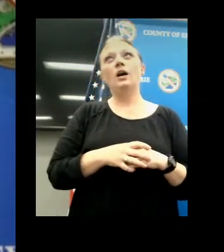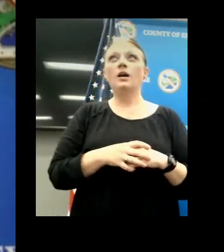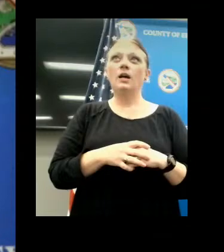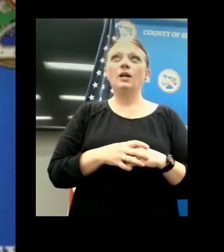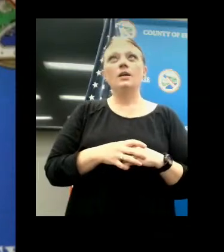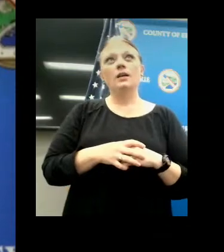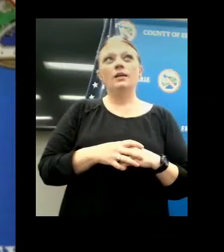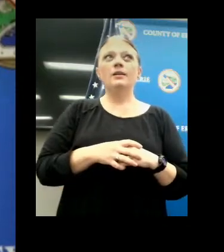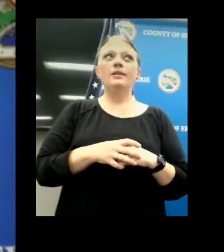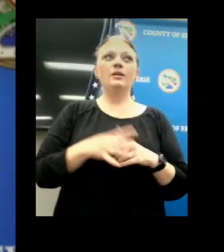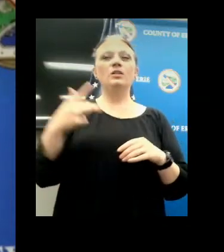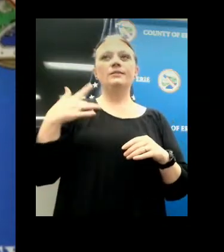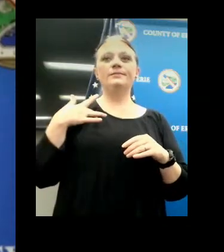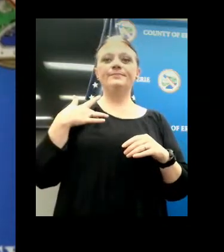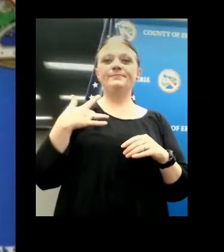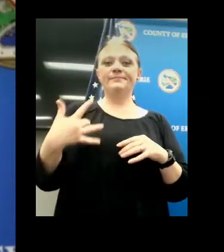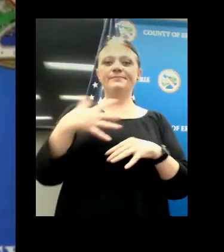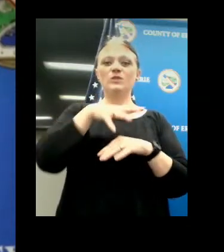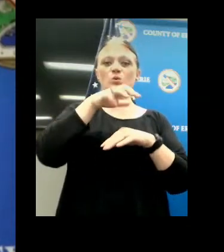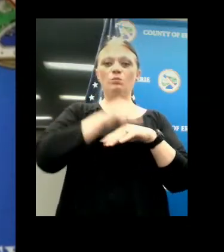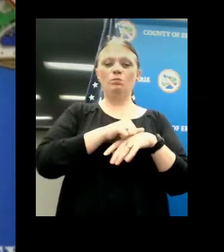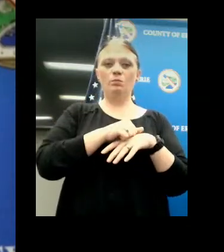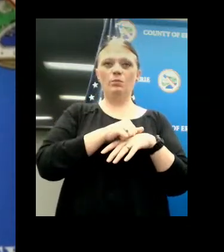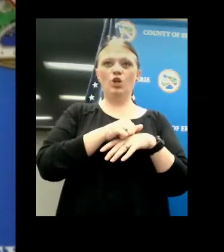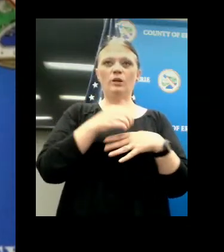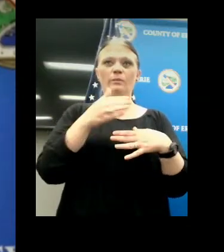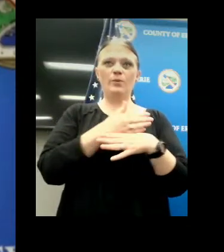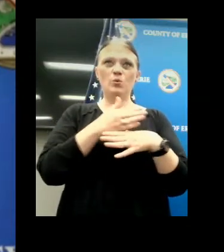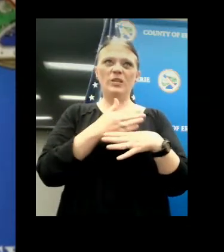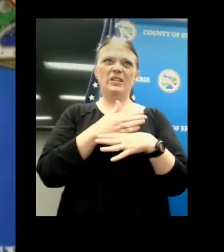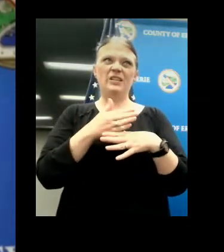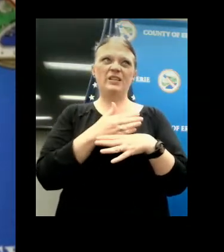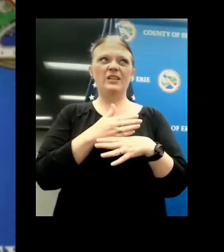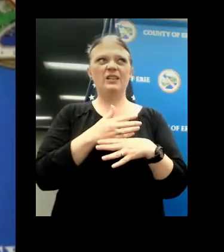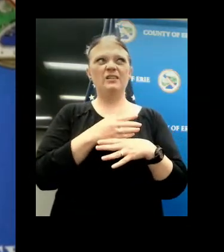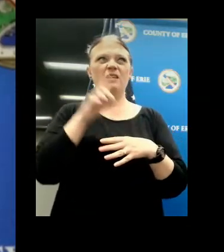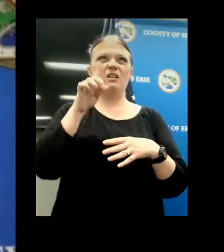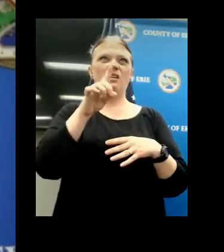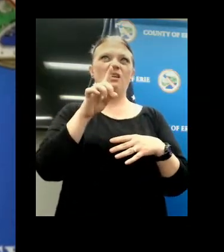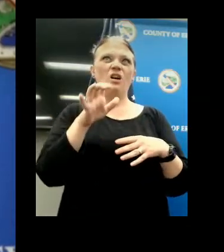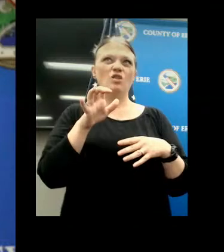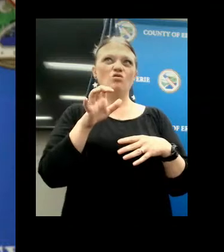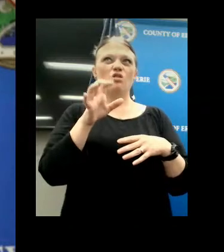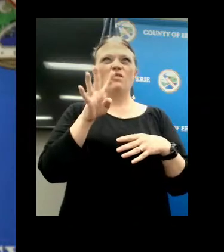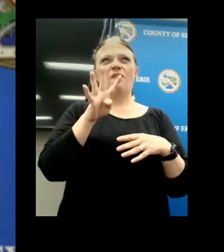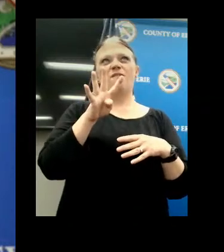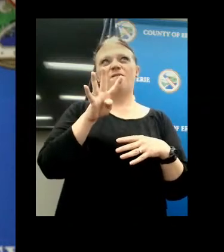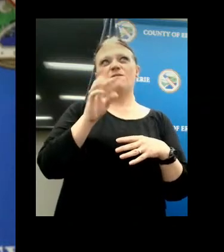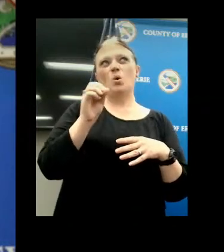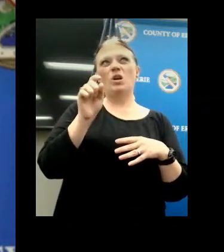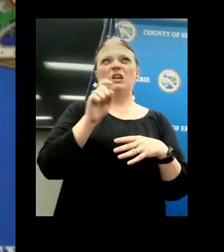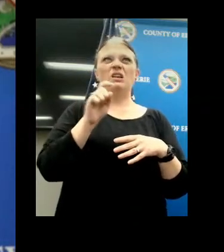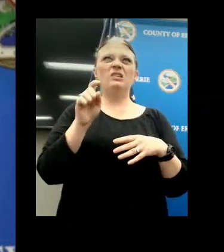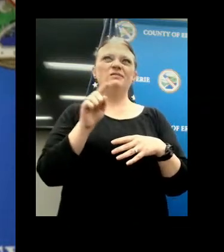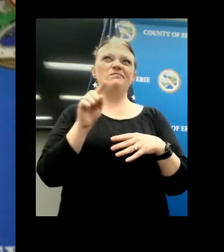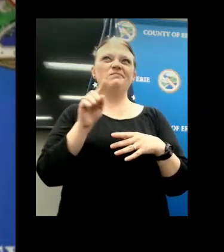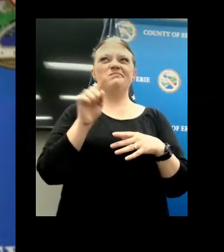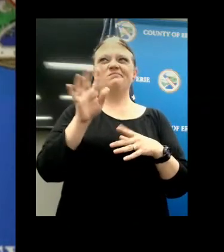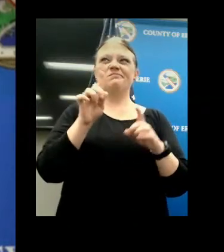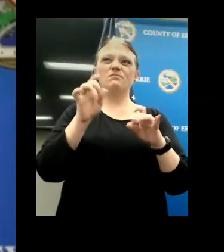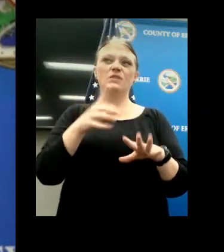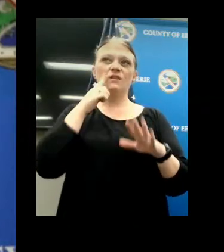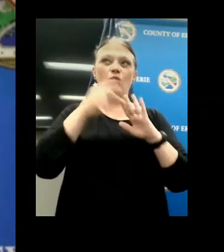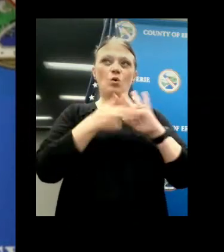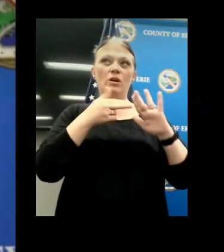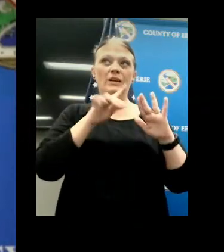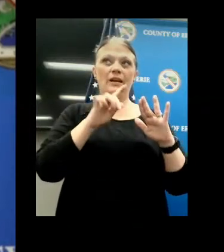We usually book anywhere between about maybe 140 people to be tested for